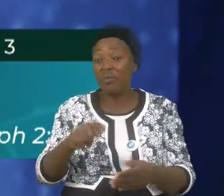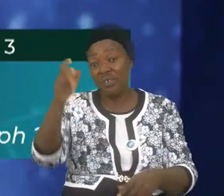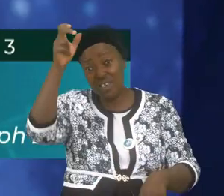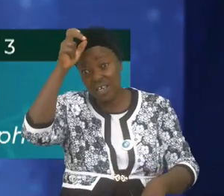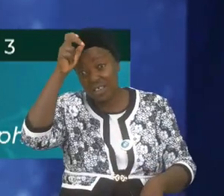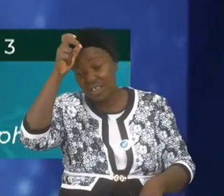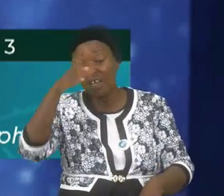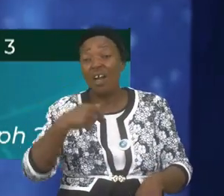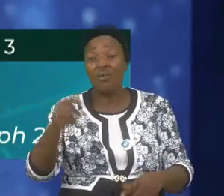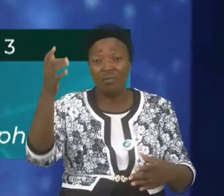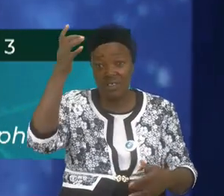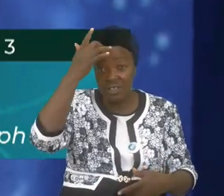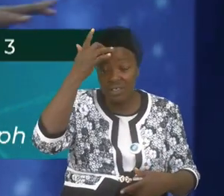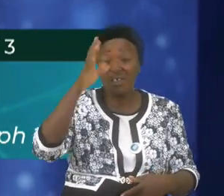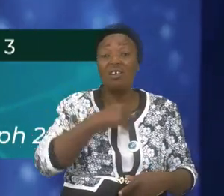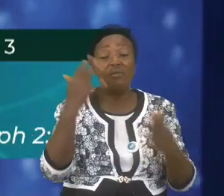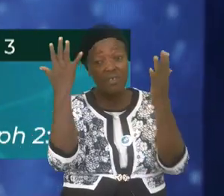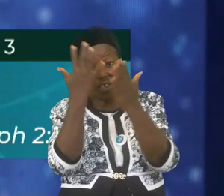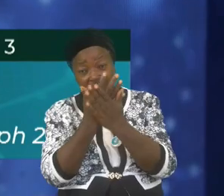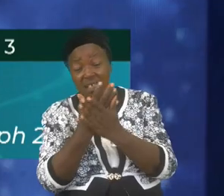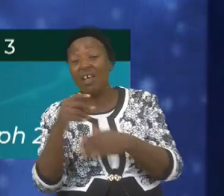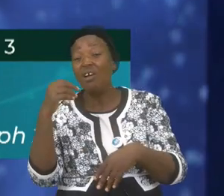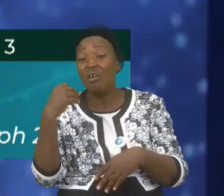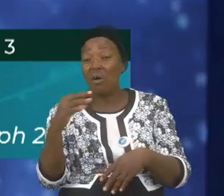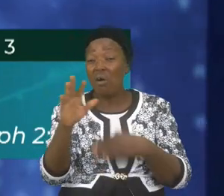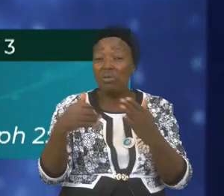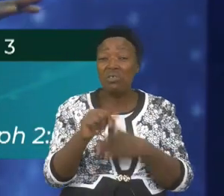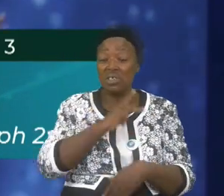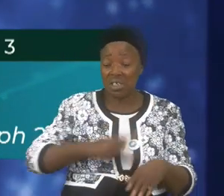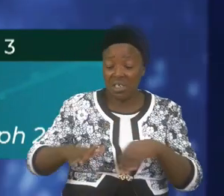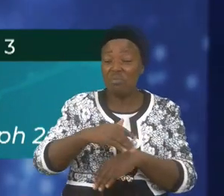kingdom of demons, not everlasting. All the kingdom